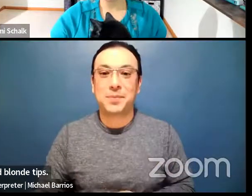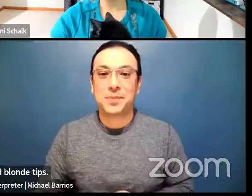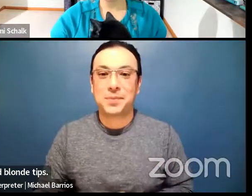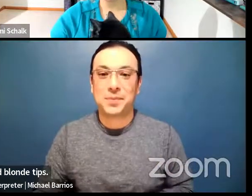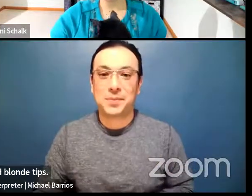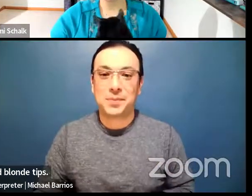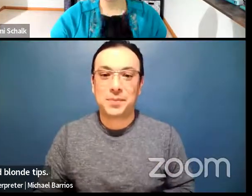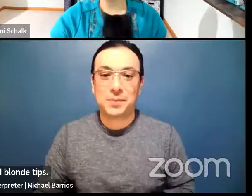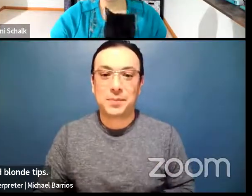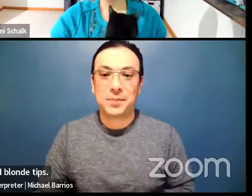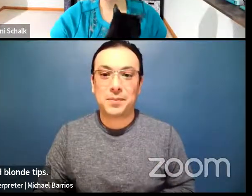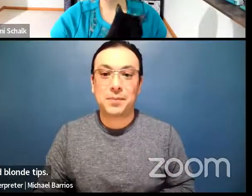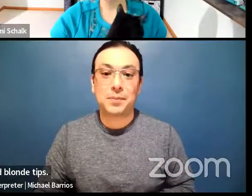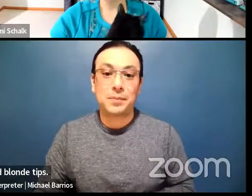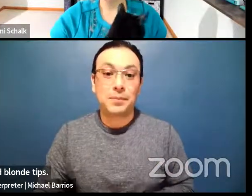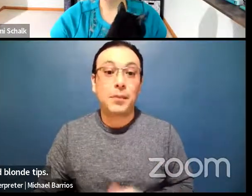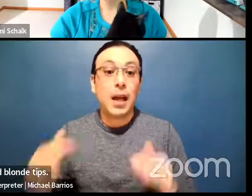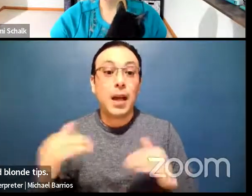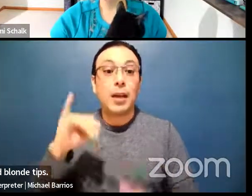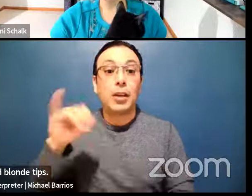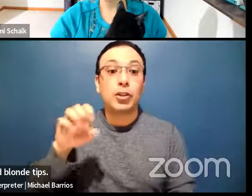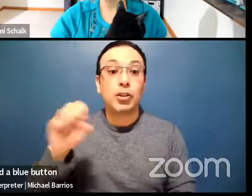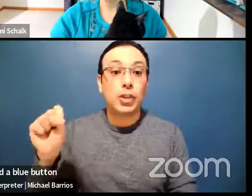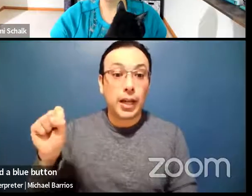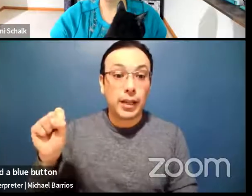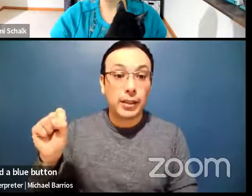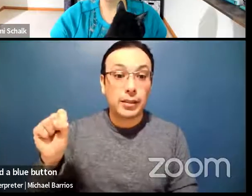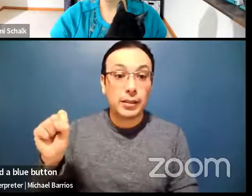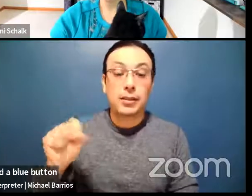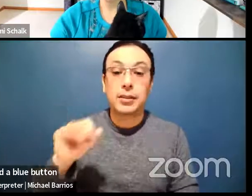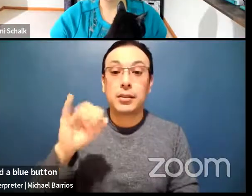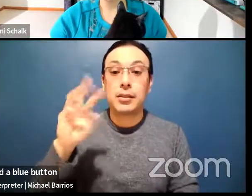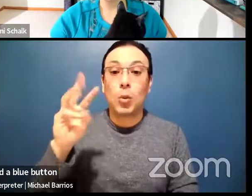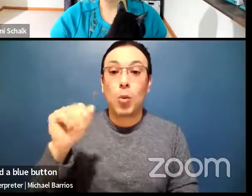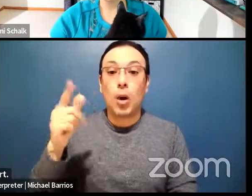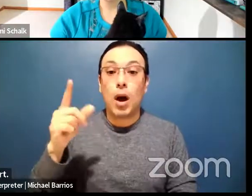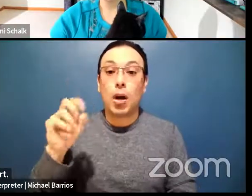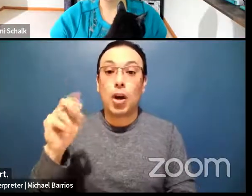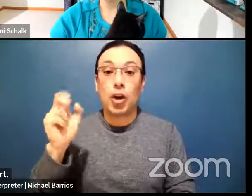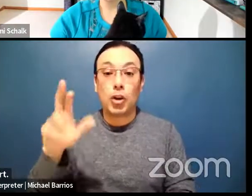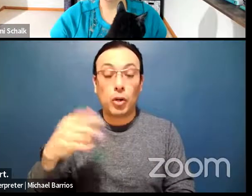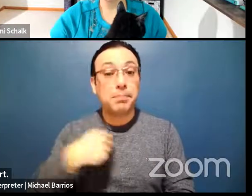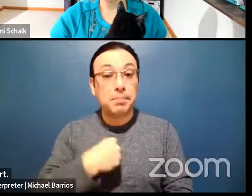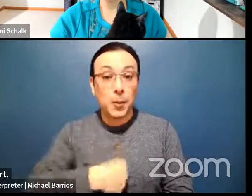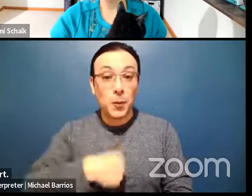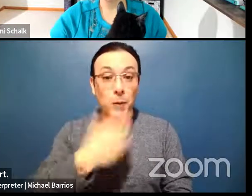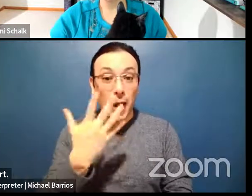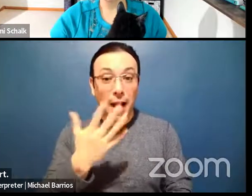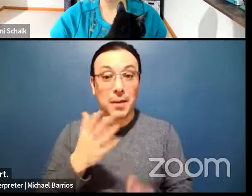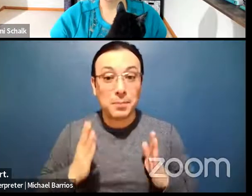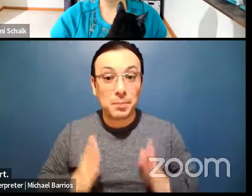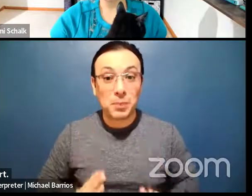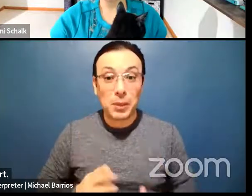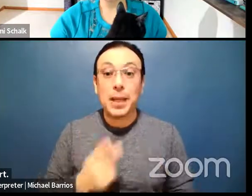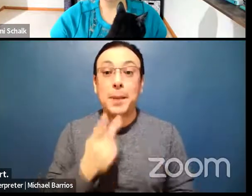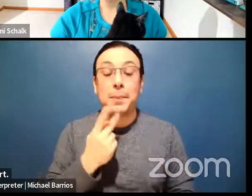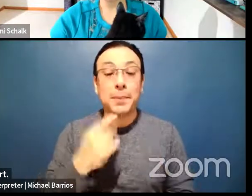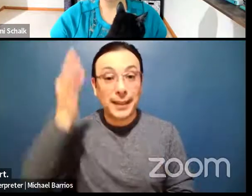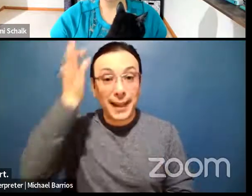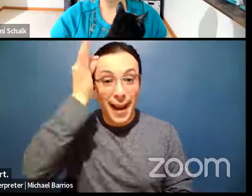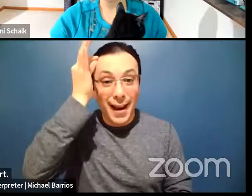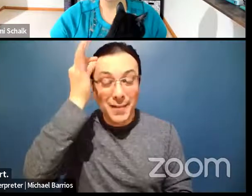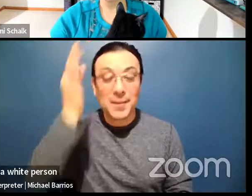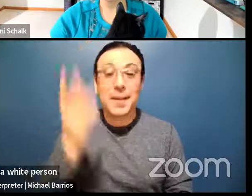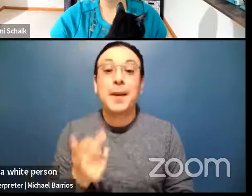And this is Jess Waggoner speaking. I am a white person with pink hair and pink